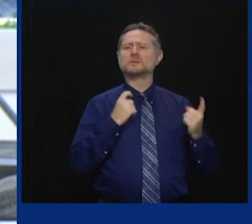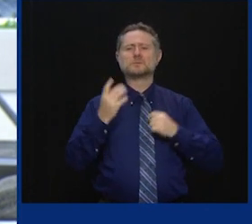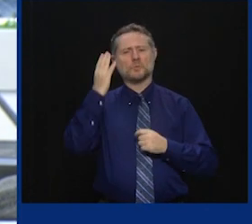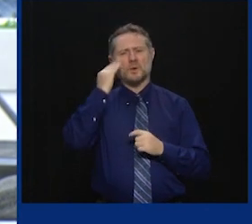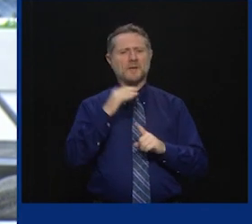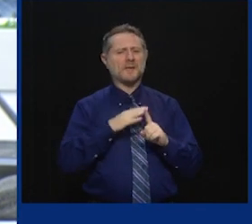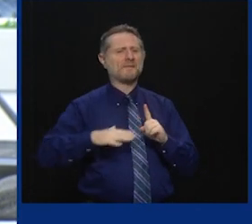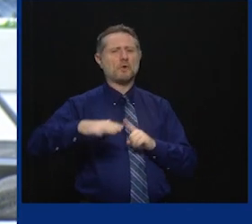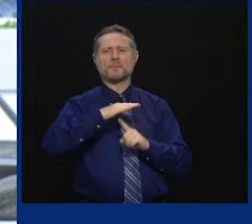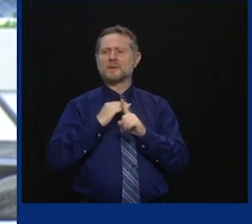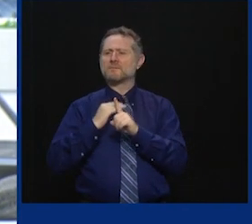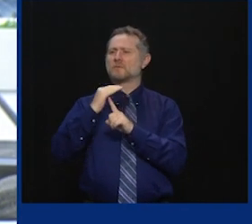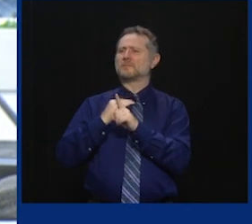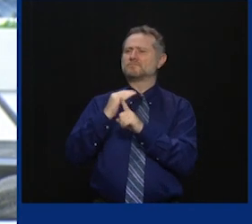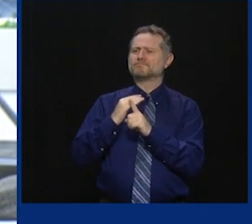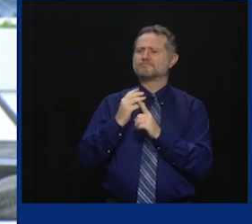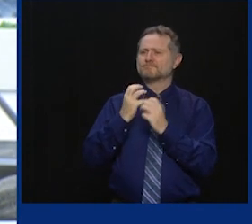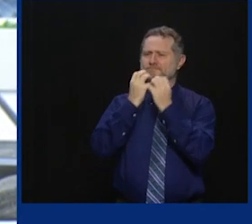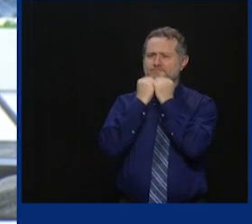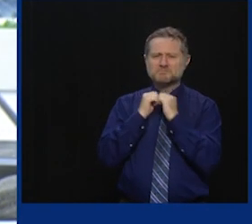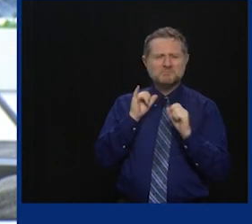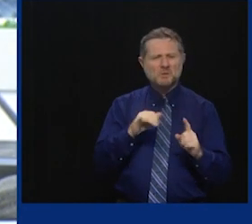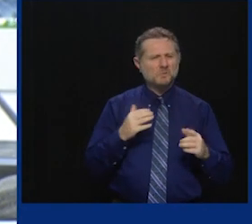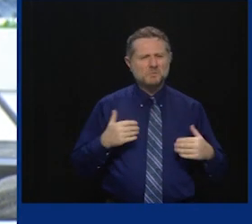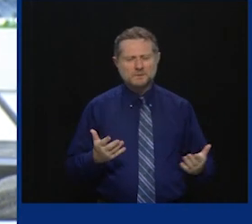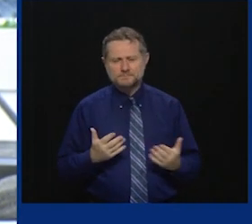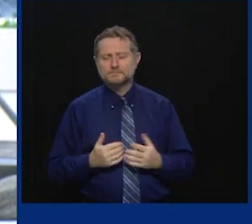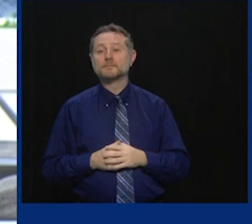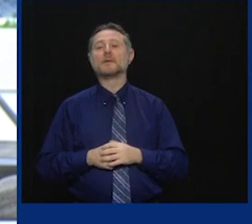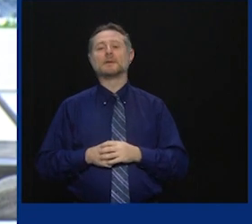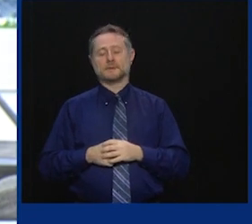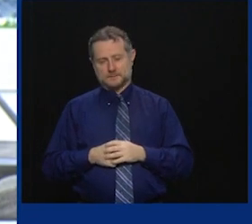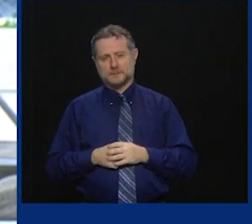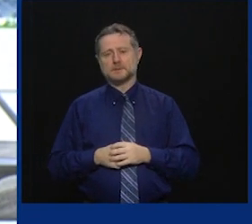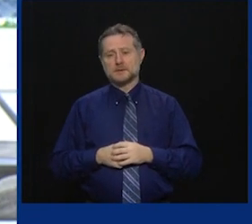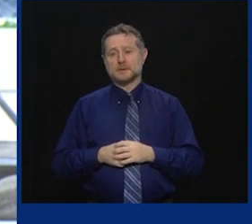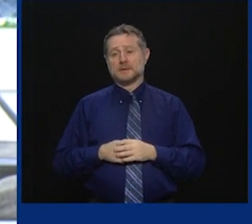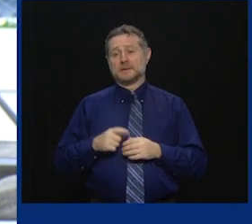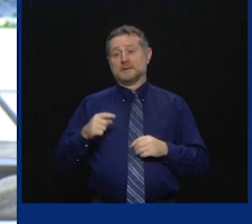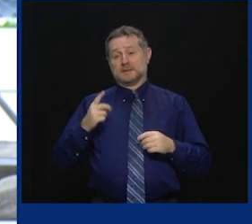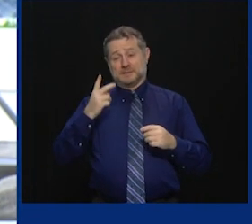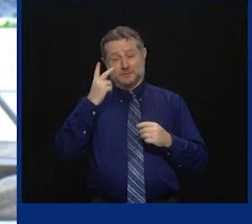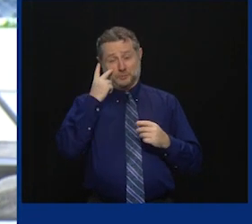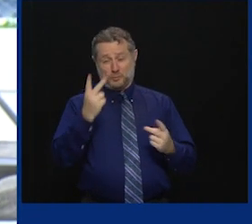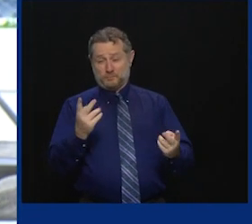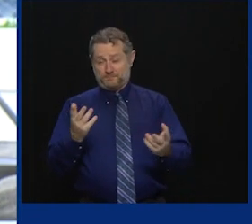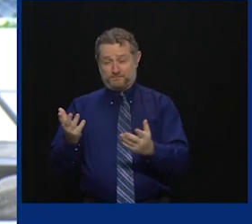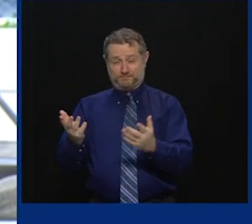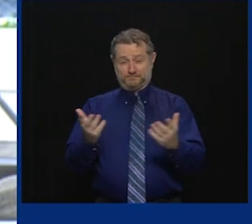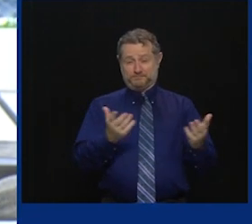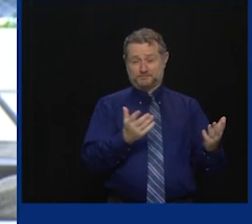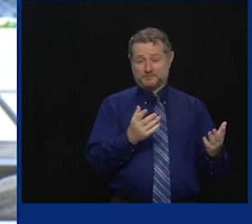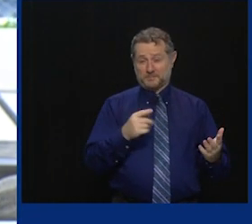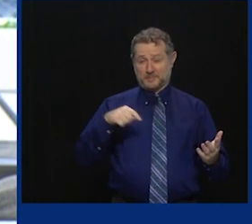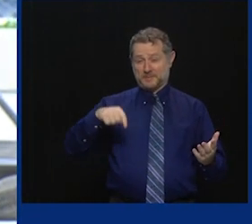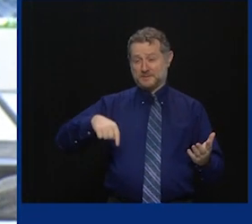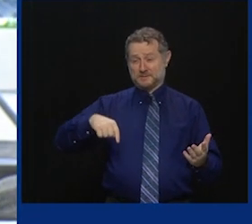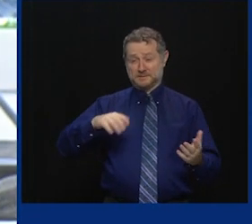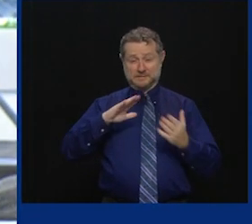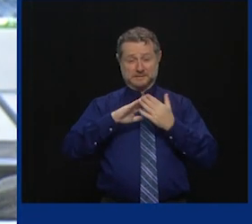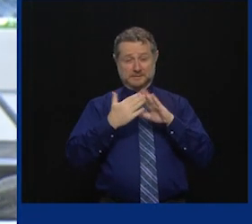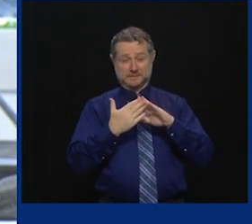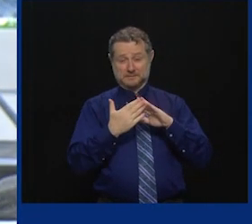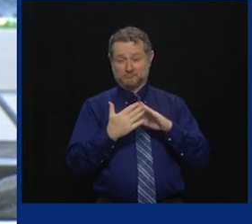much to you? Have you ever seen Lackawanna, New York? Did you ever see it years ago when it was basically